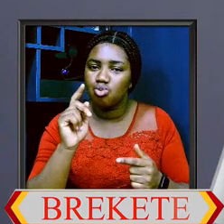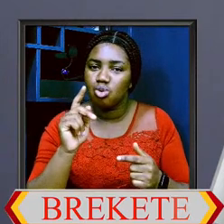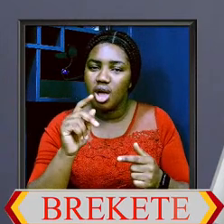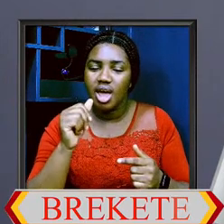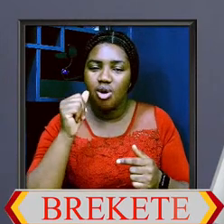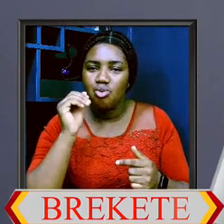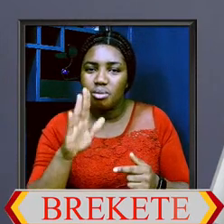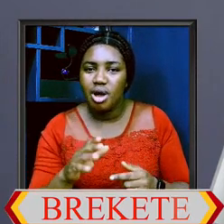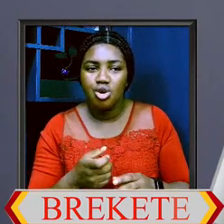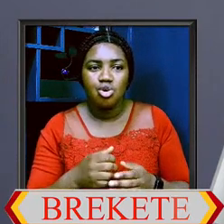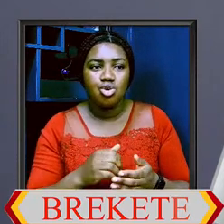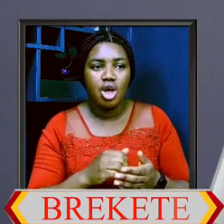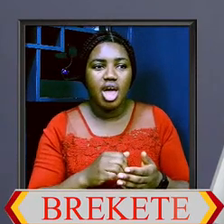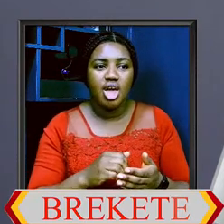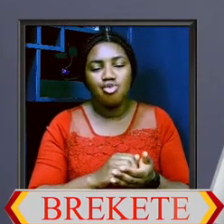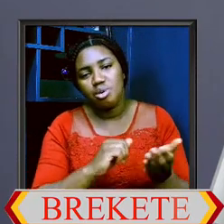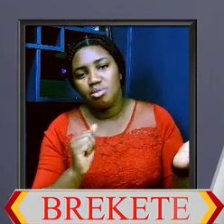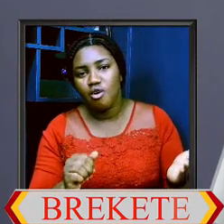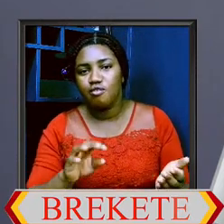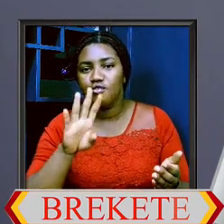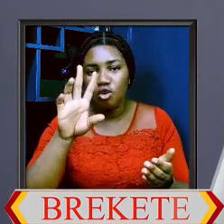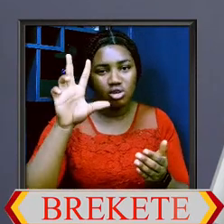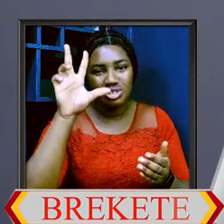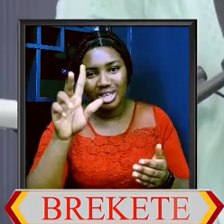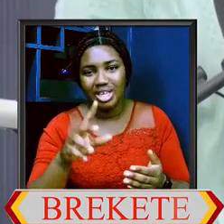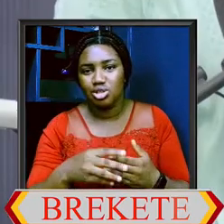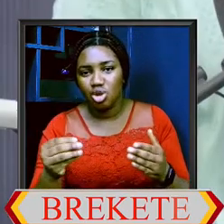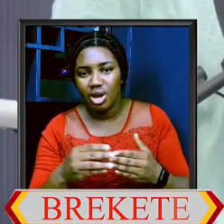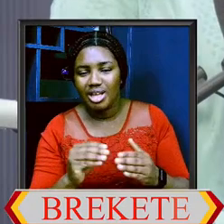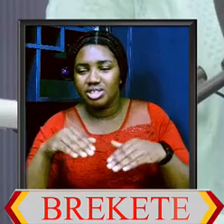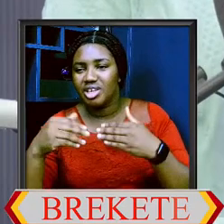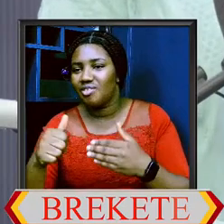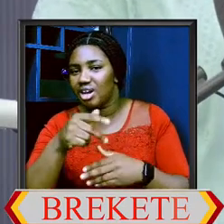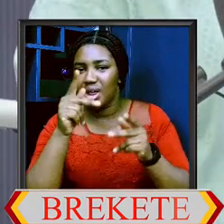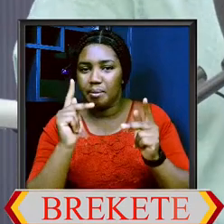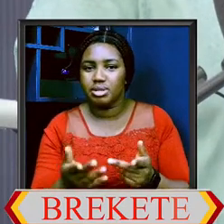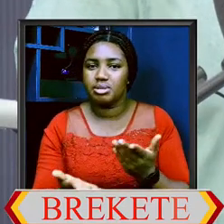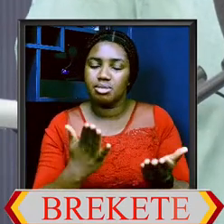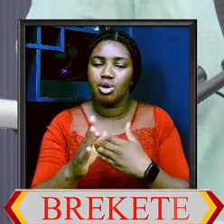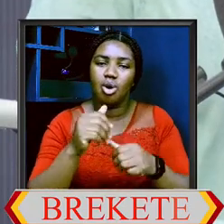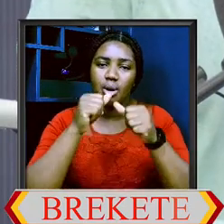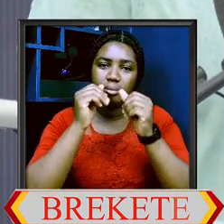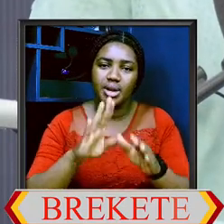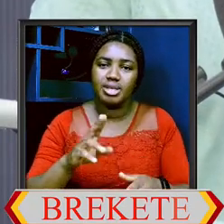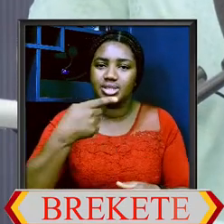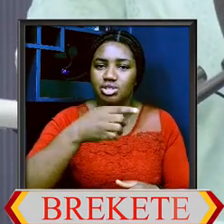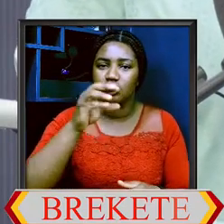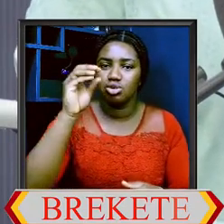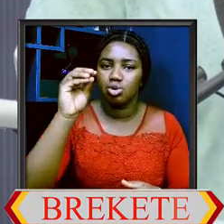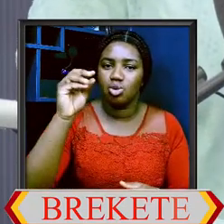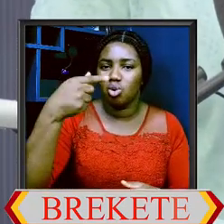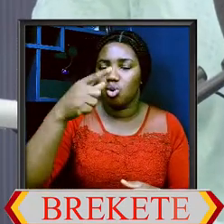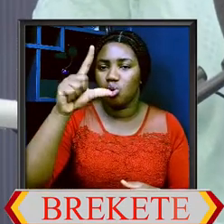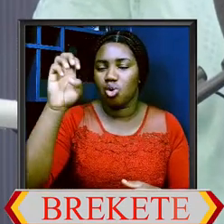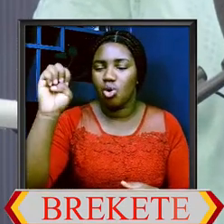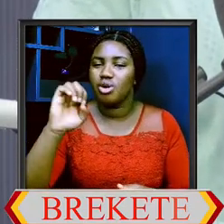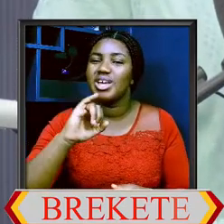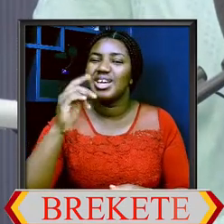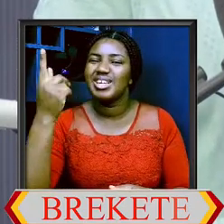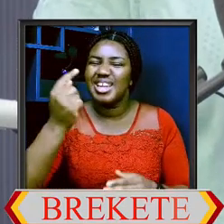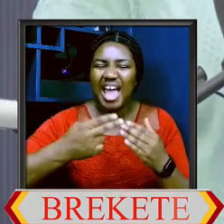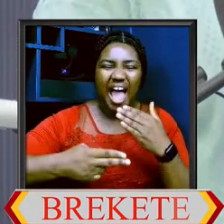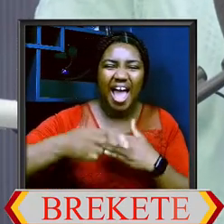$4,000 give another person no sir may God bless Google the highest employer of